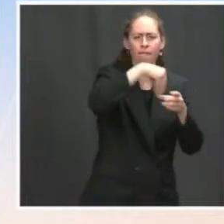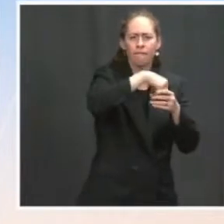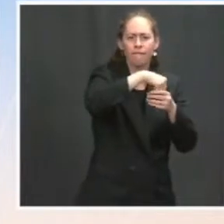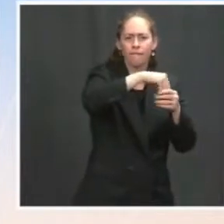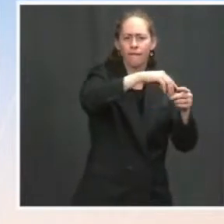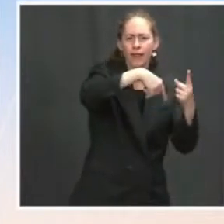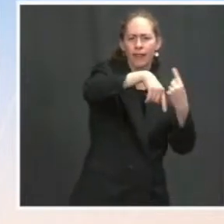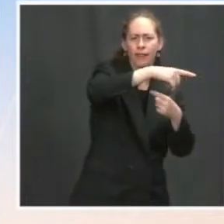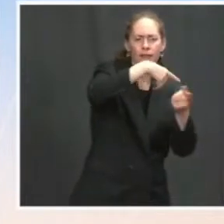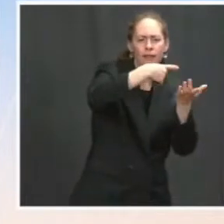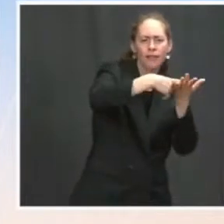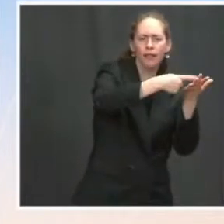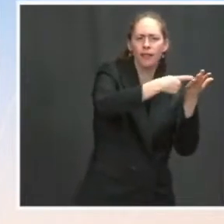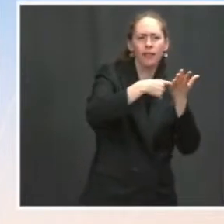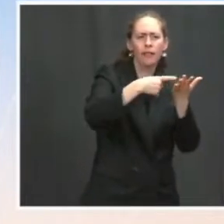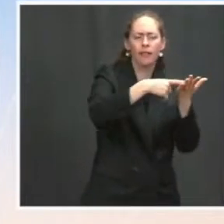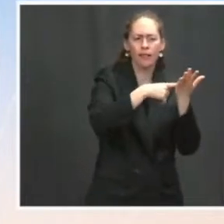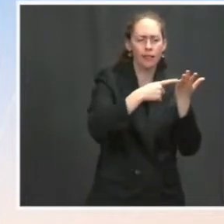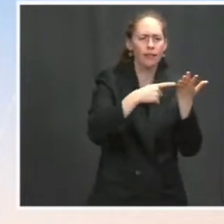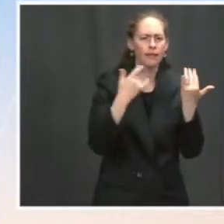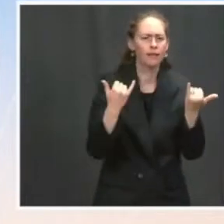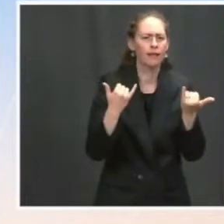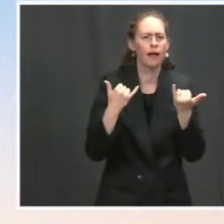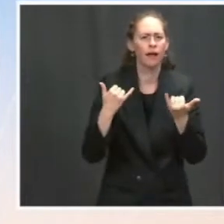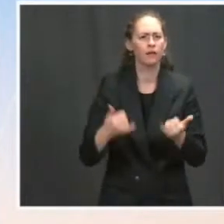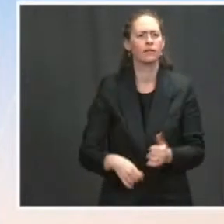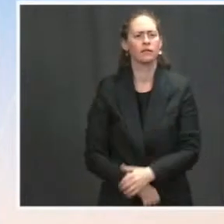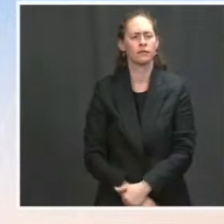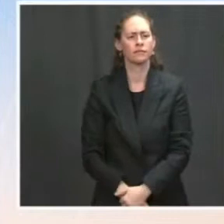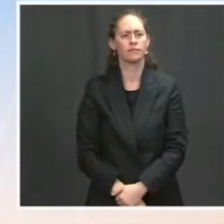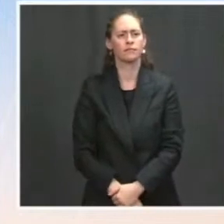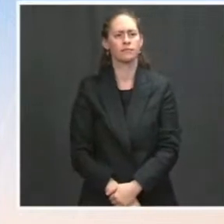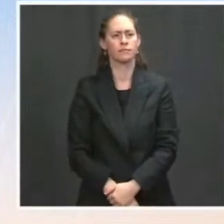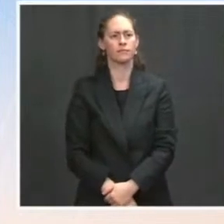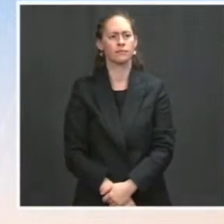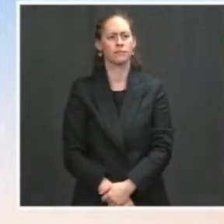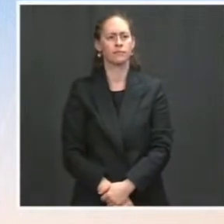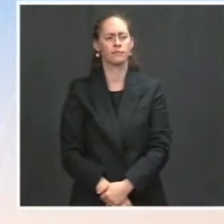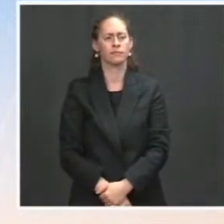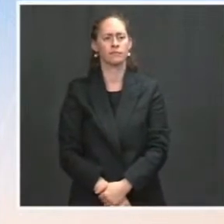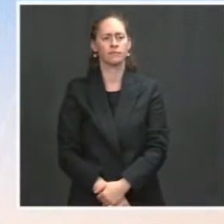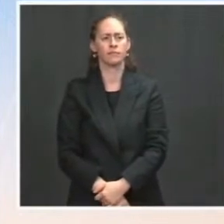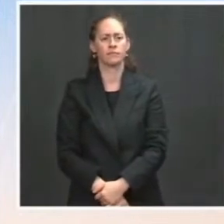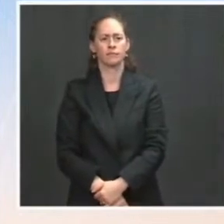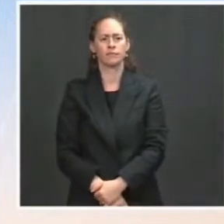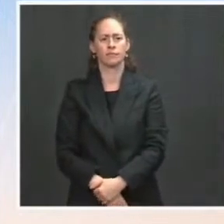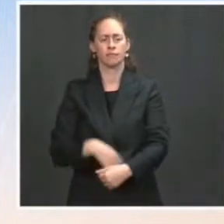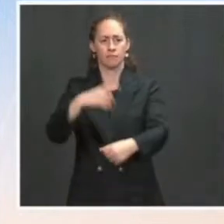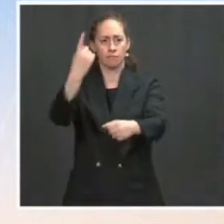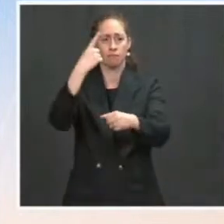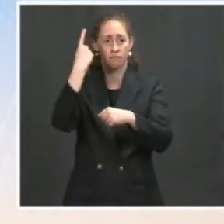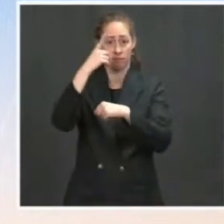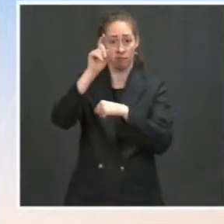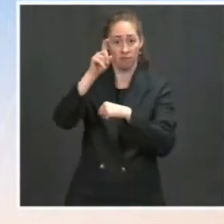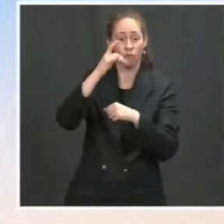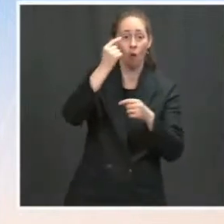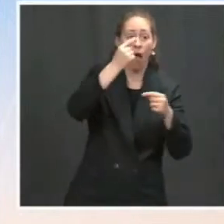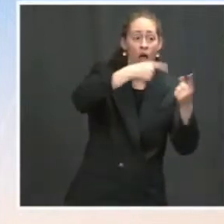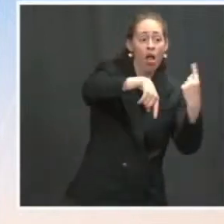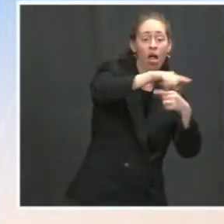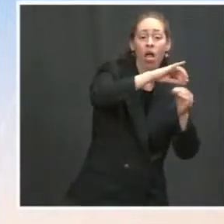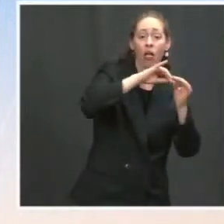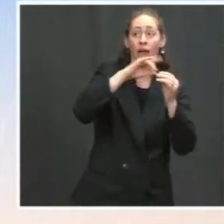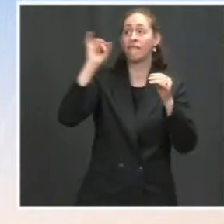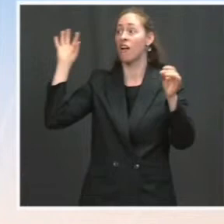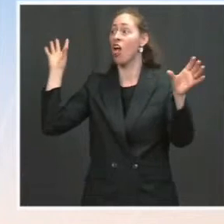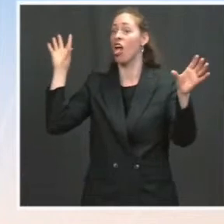or comes into the meetings that he will have with leadership? Does that affect how he views sitting down with them at all? No.